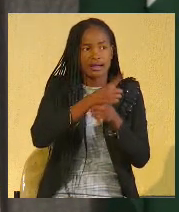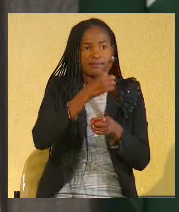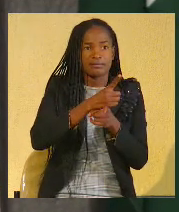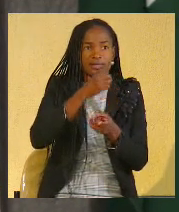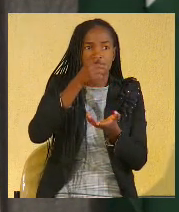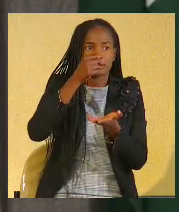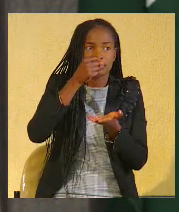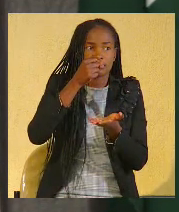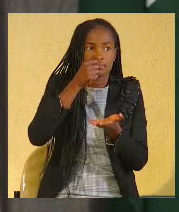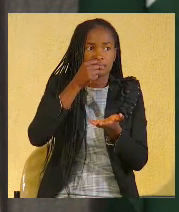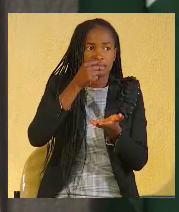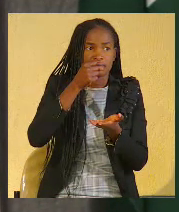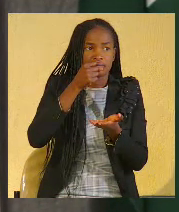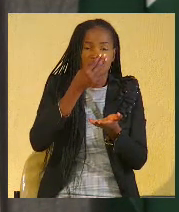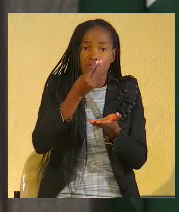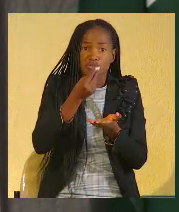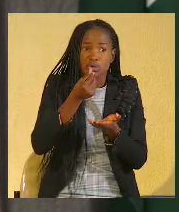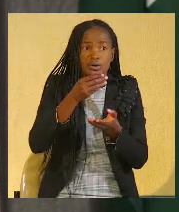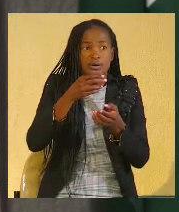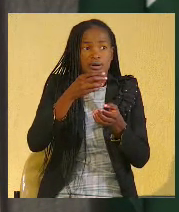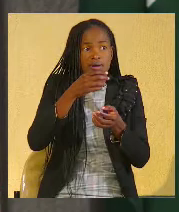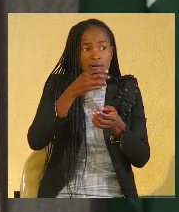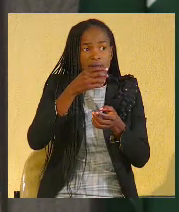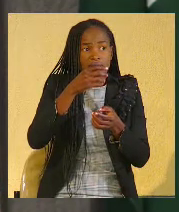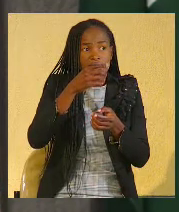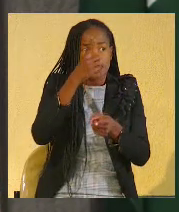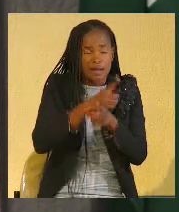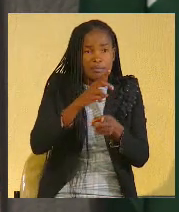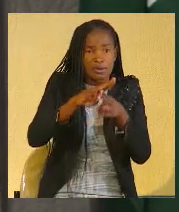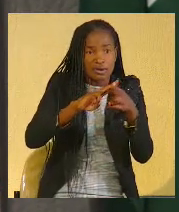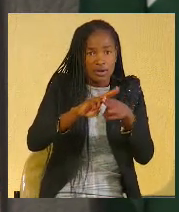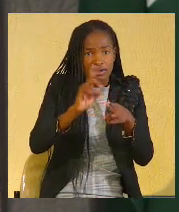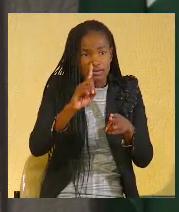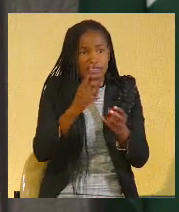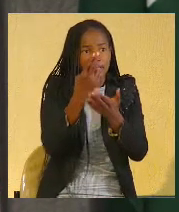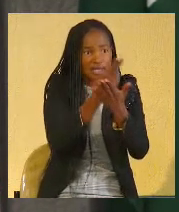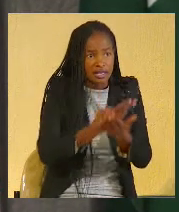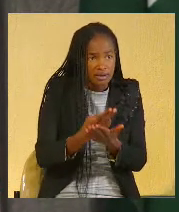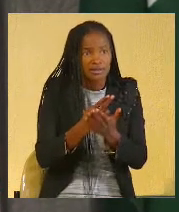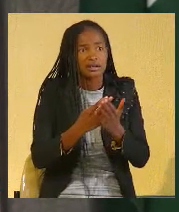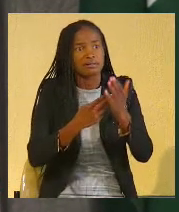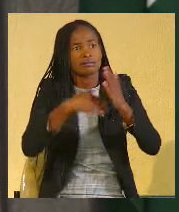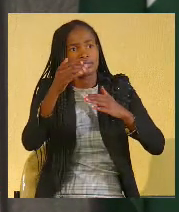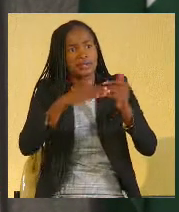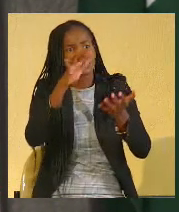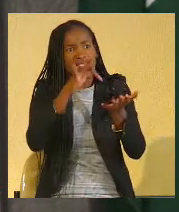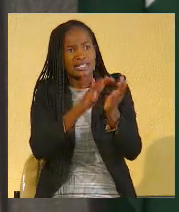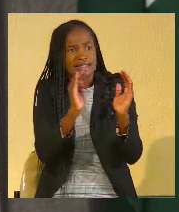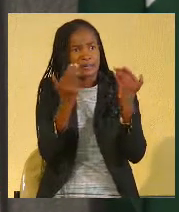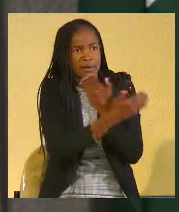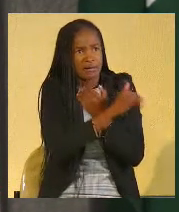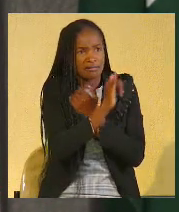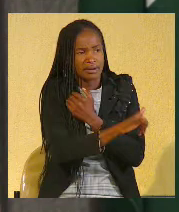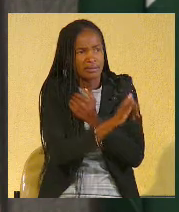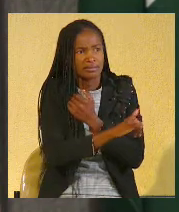spent on the quarantine, for the quarantine. On quarantine facilities, at lodges, at Yeah. hotels, and so on. Yes.